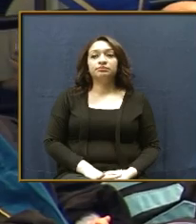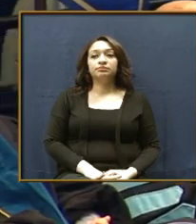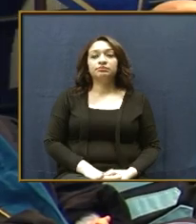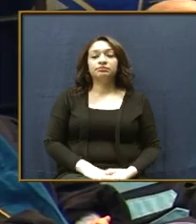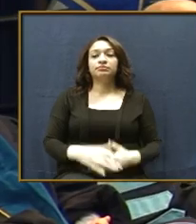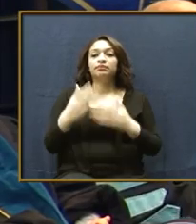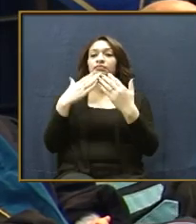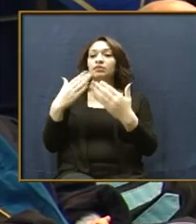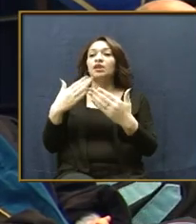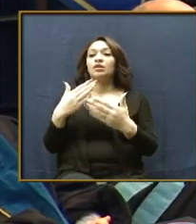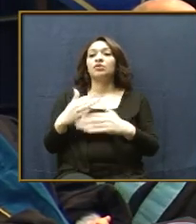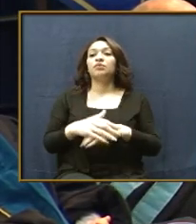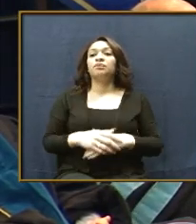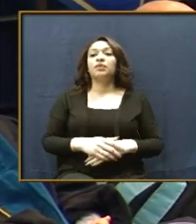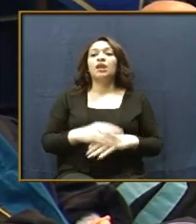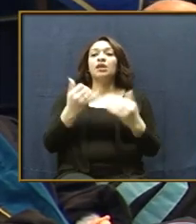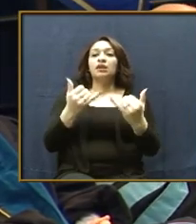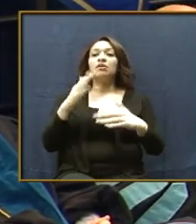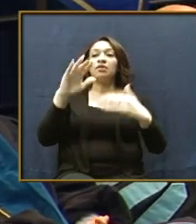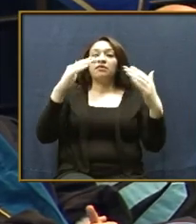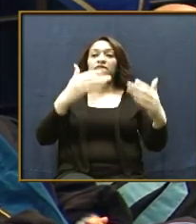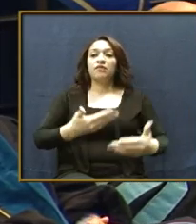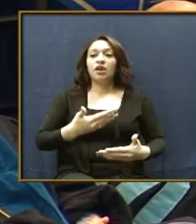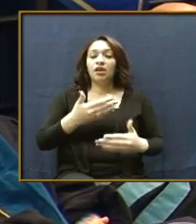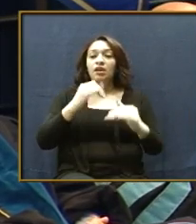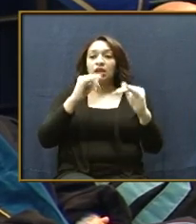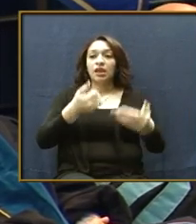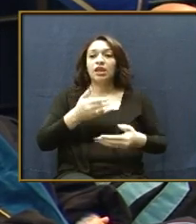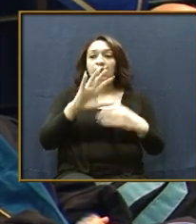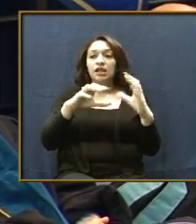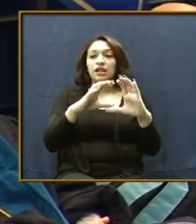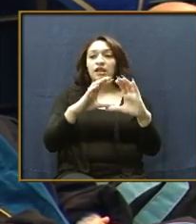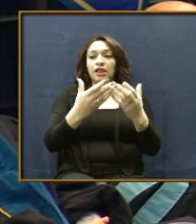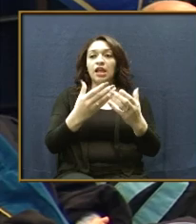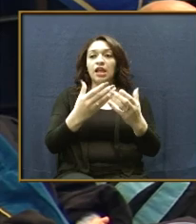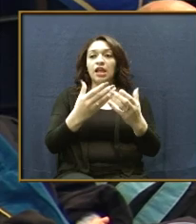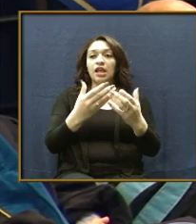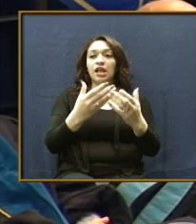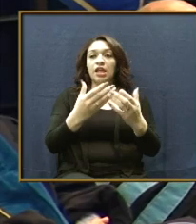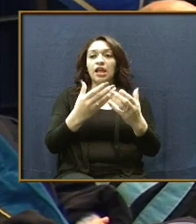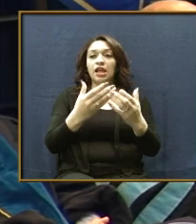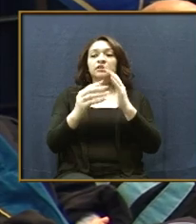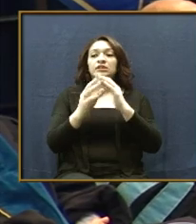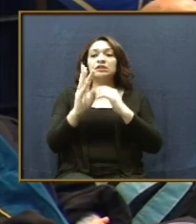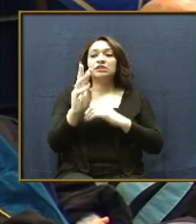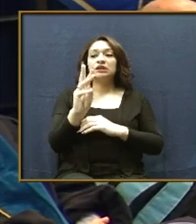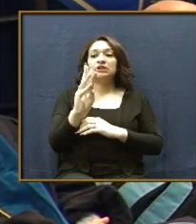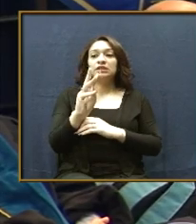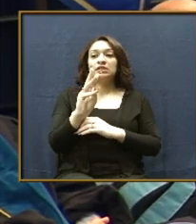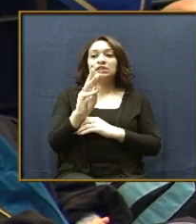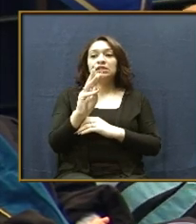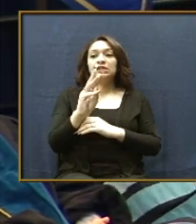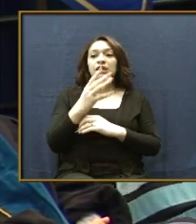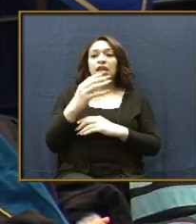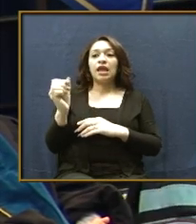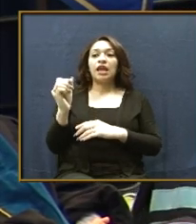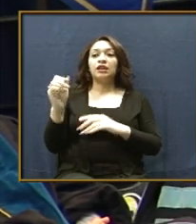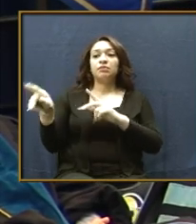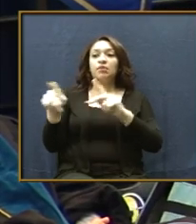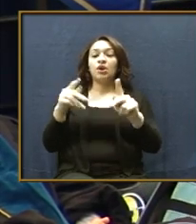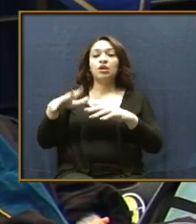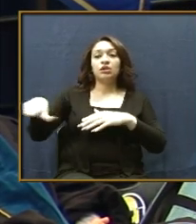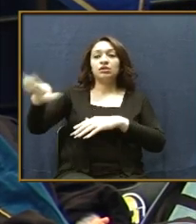Thank you, Kim. I now invite the class of 2016, the platform faculty, and all members of the